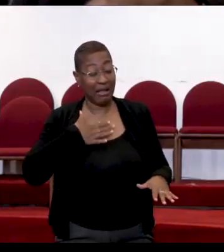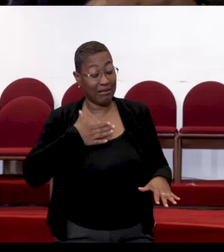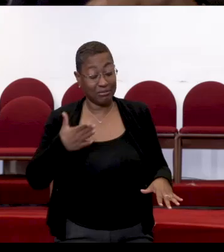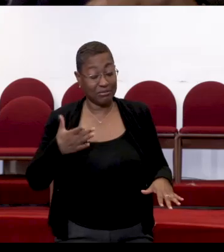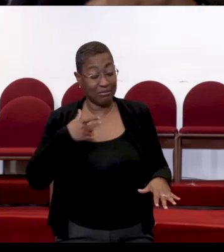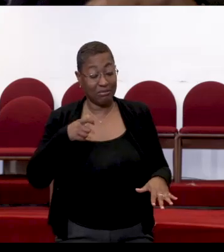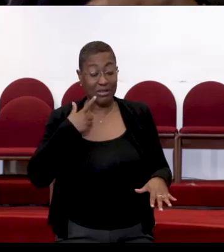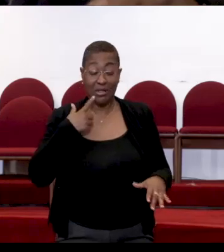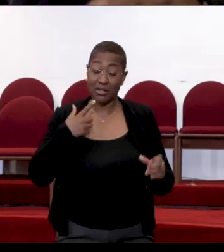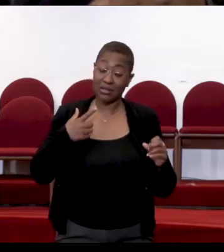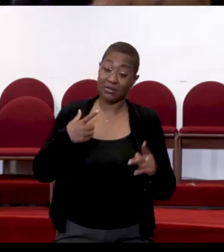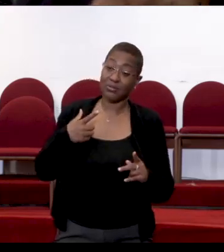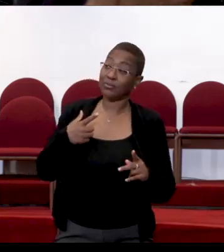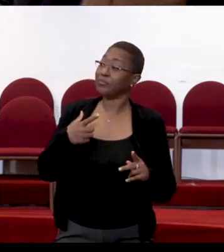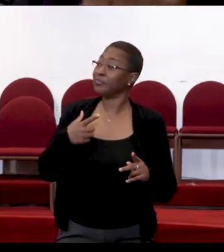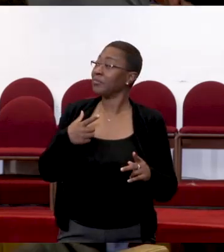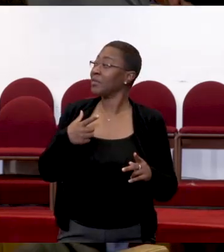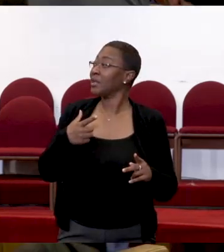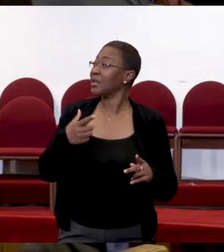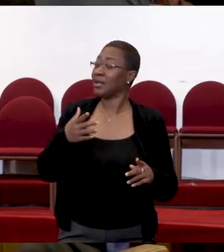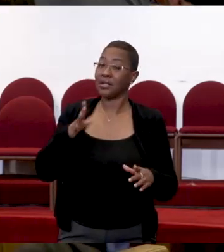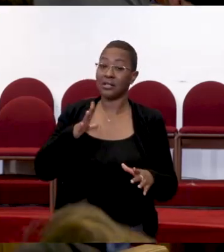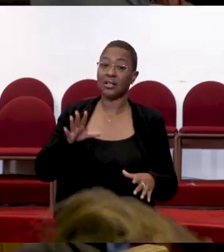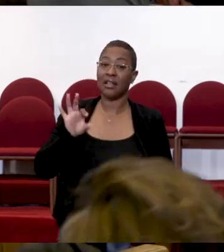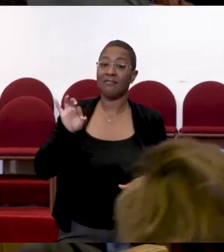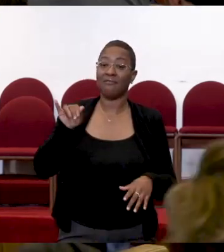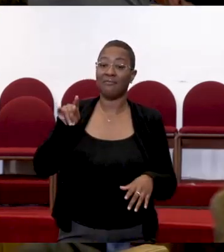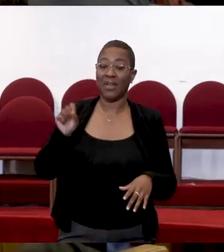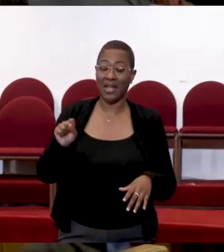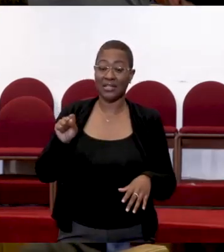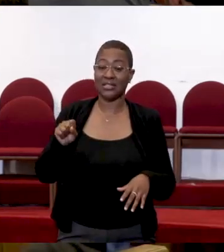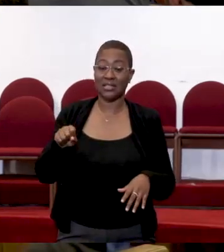but let's deal with facts. In